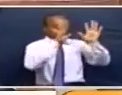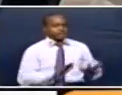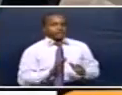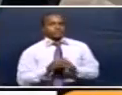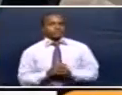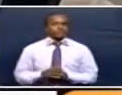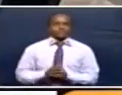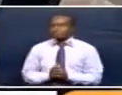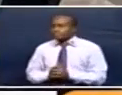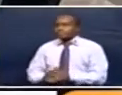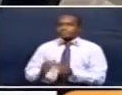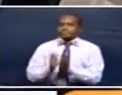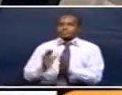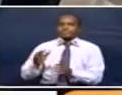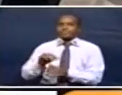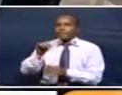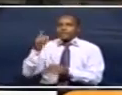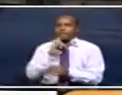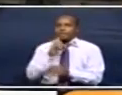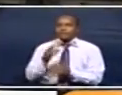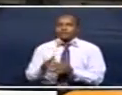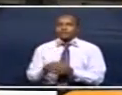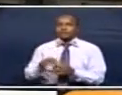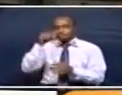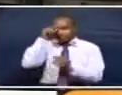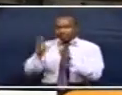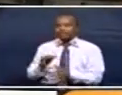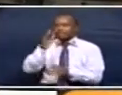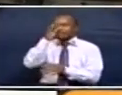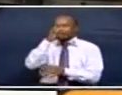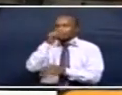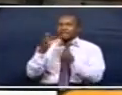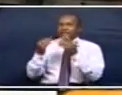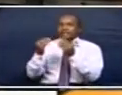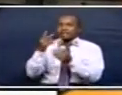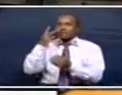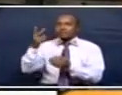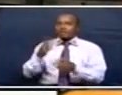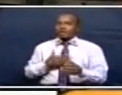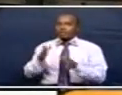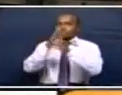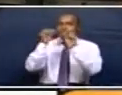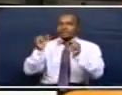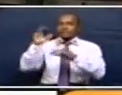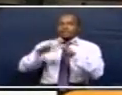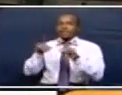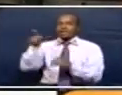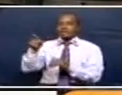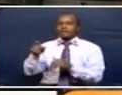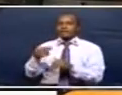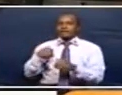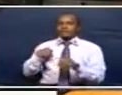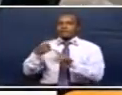Yeah. Viewer says, Bwana Governor is lying. It is easier to see our president than him. I am